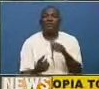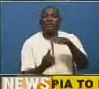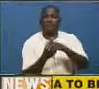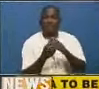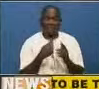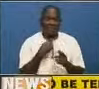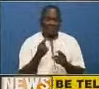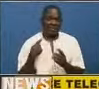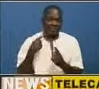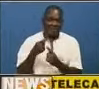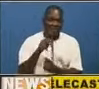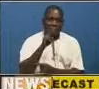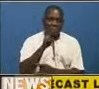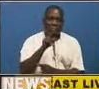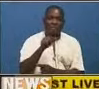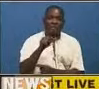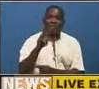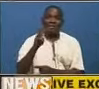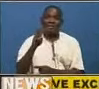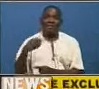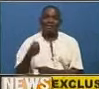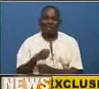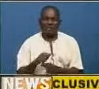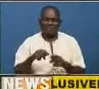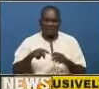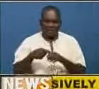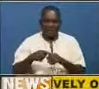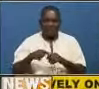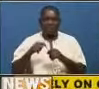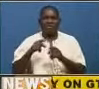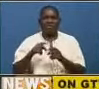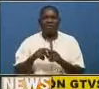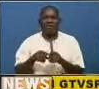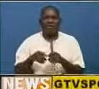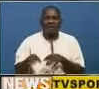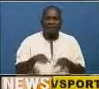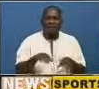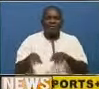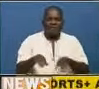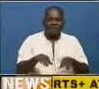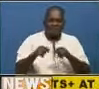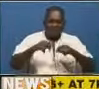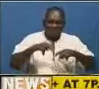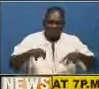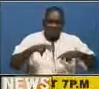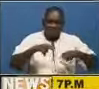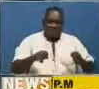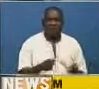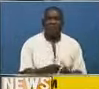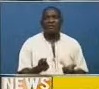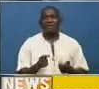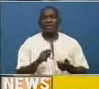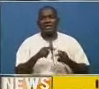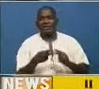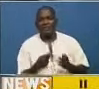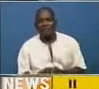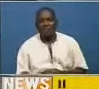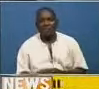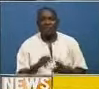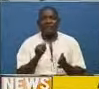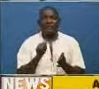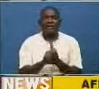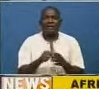that since 2016, we've started redirecting colleagues to focus on indexes that